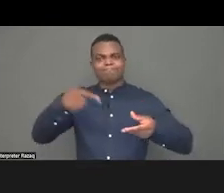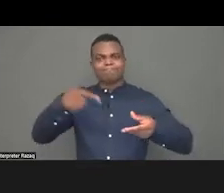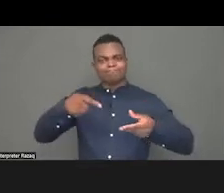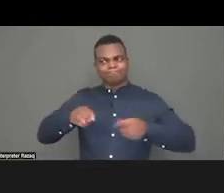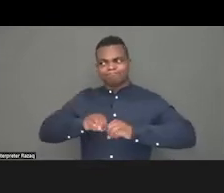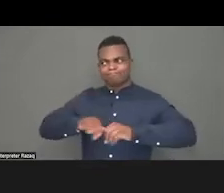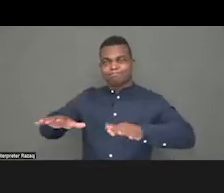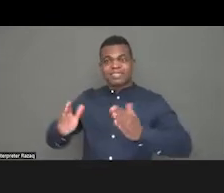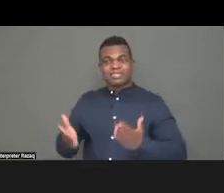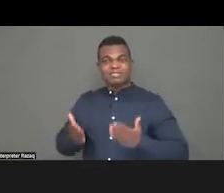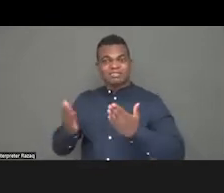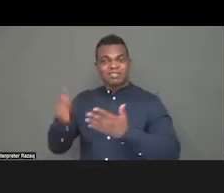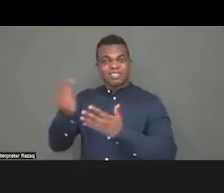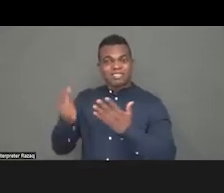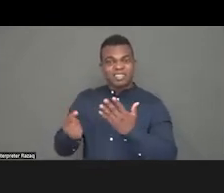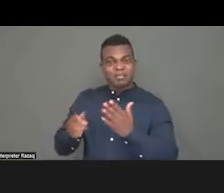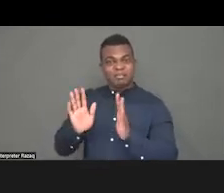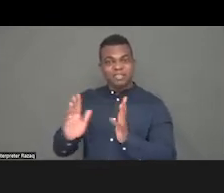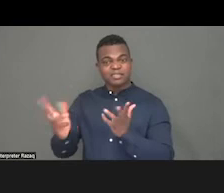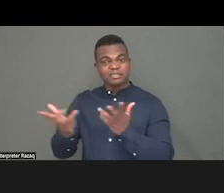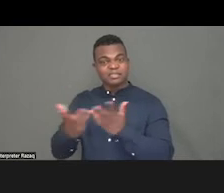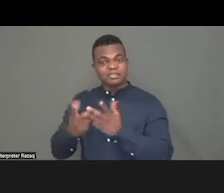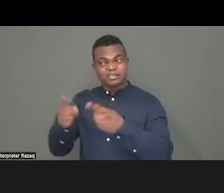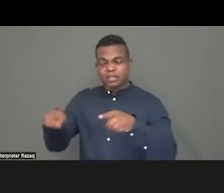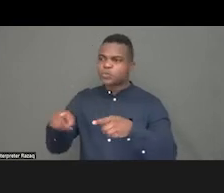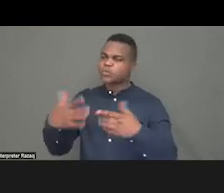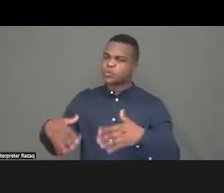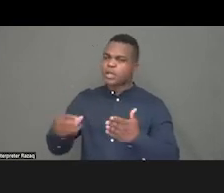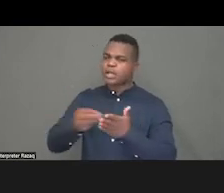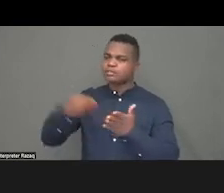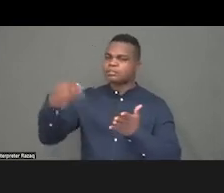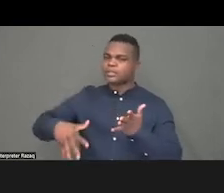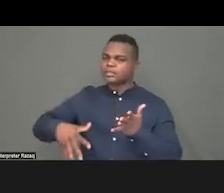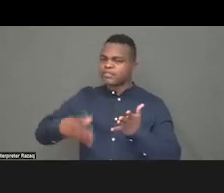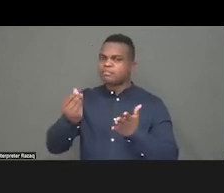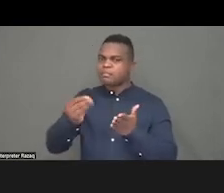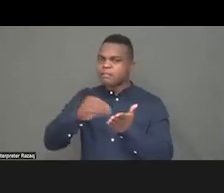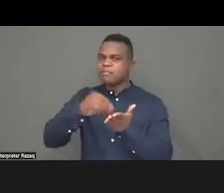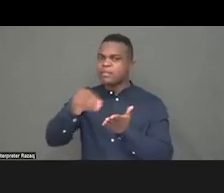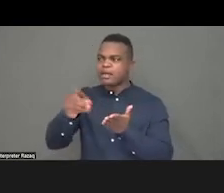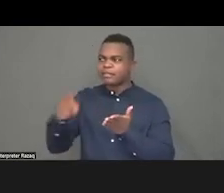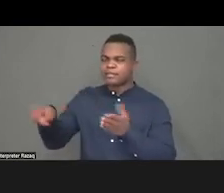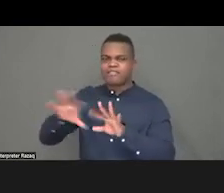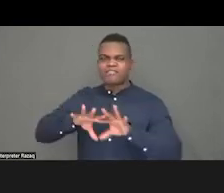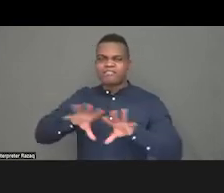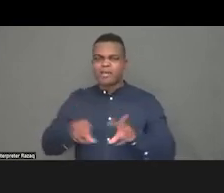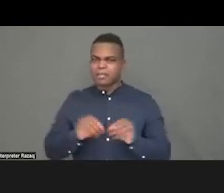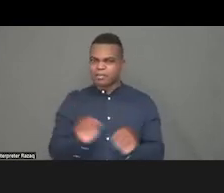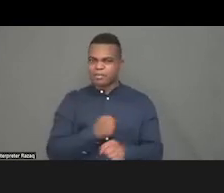of understanding about effective pedagogical approaches to address the educational needs of children with disabilities using